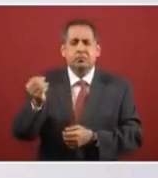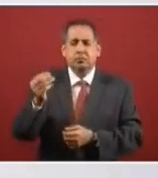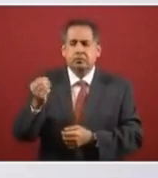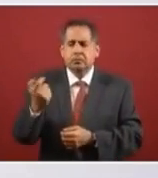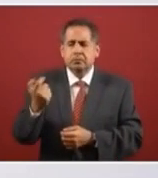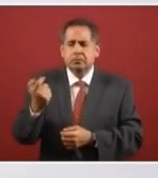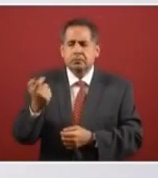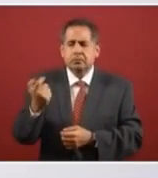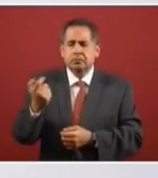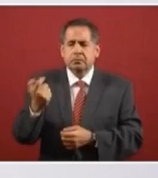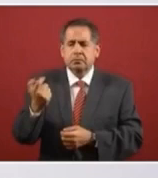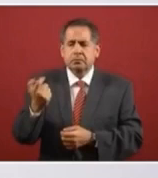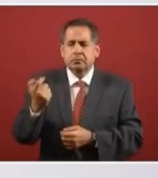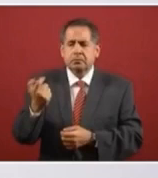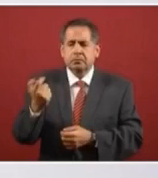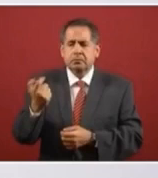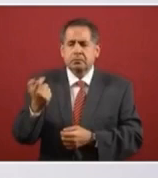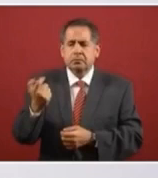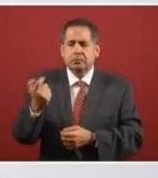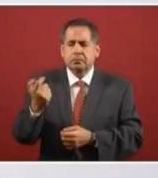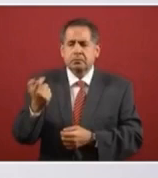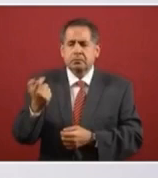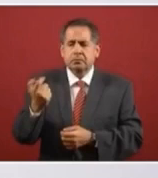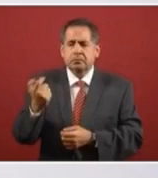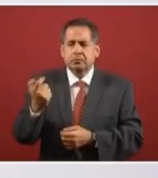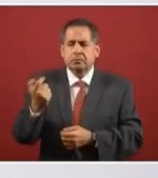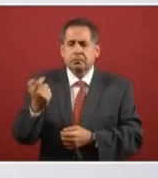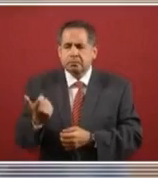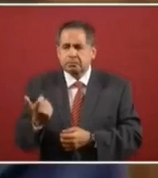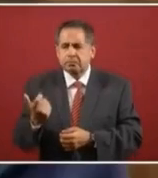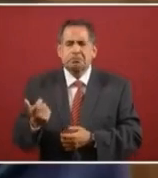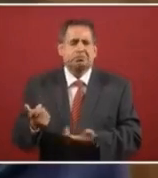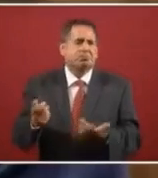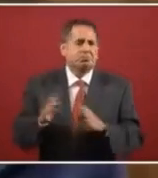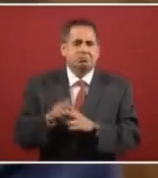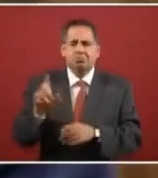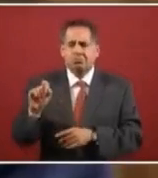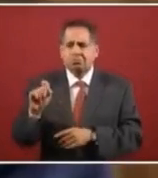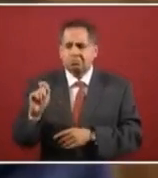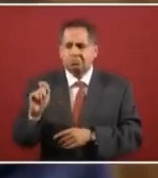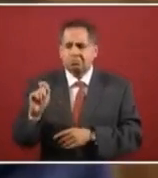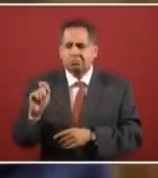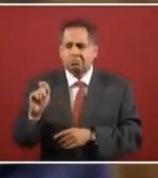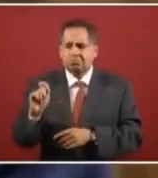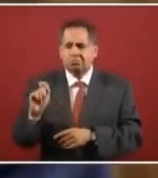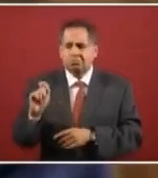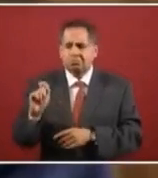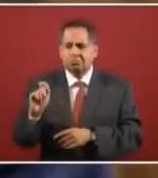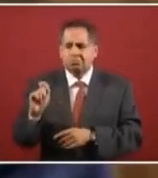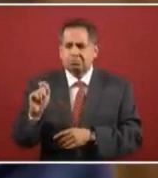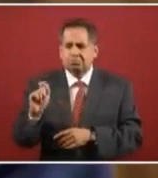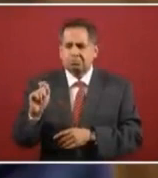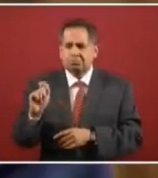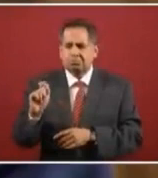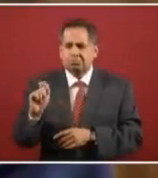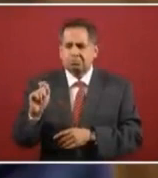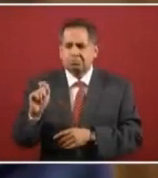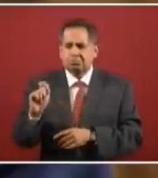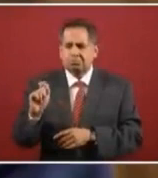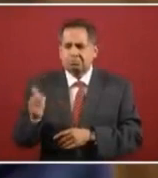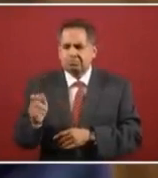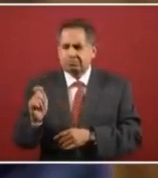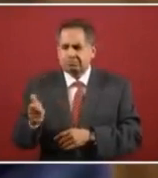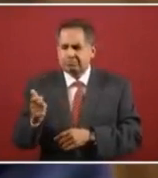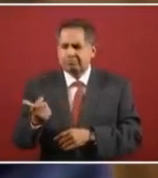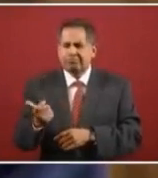like nine pesos which is fifty cents to twenty pesos which is like five